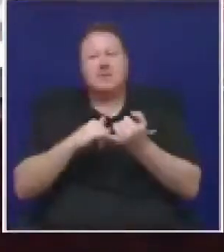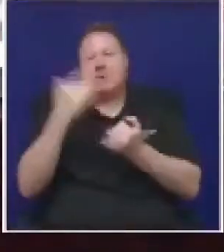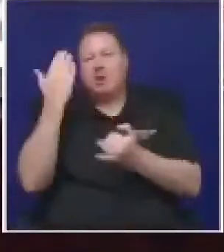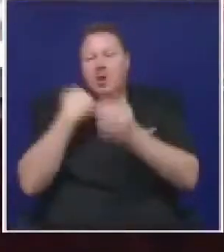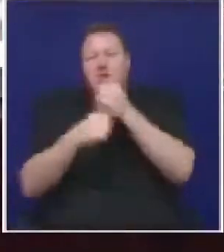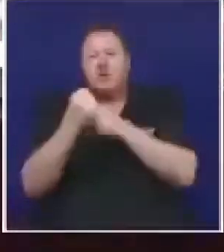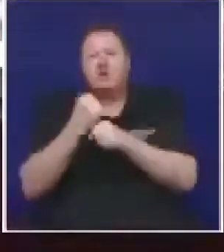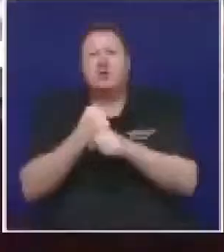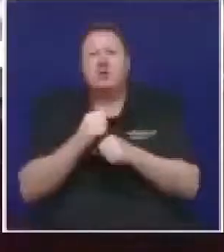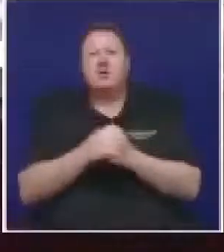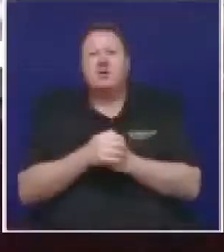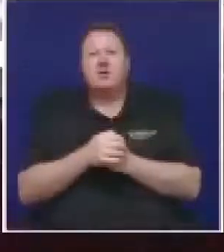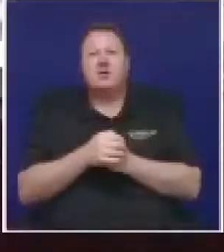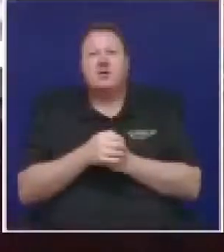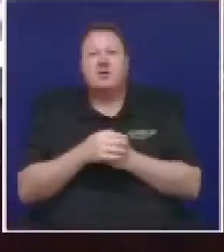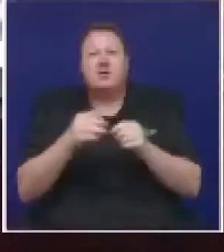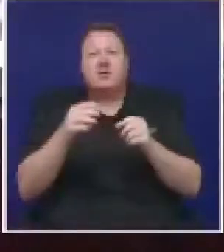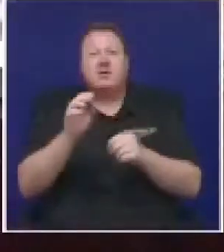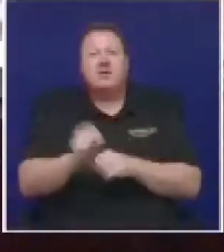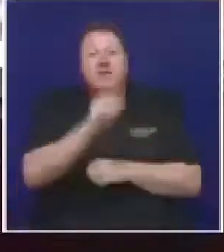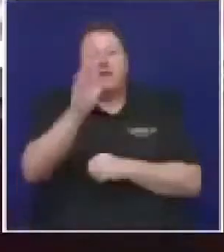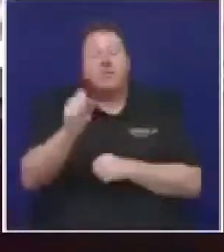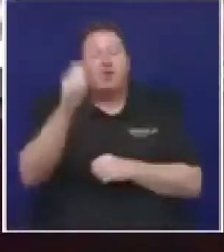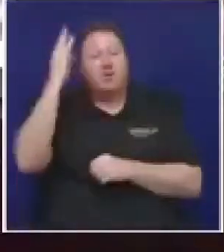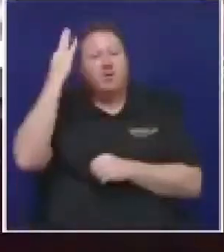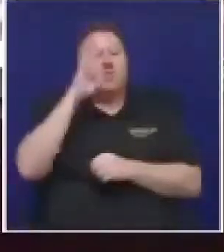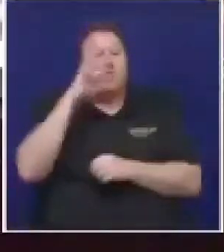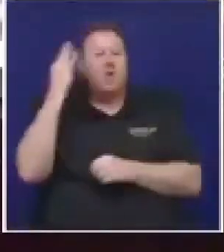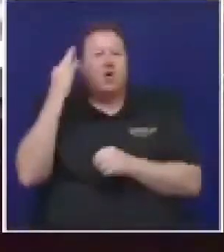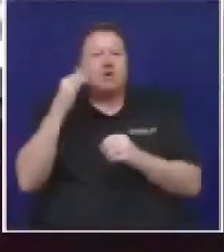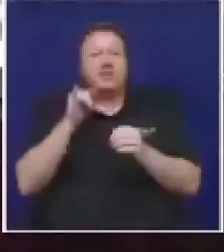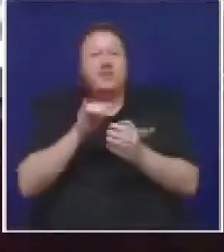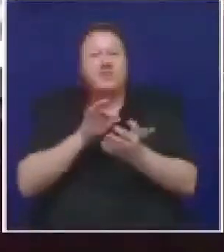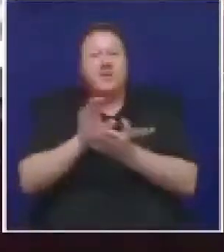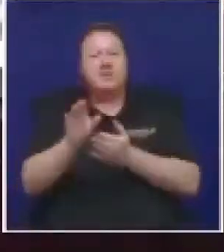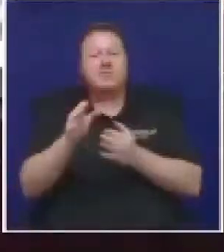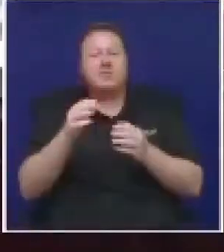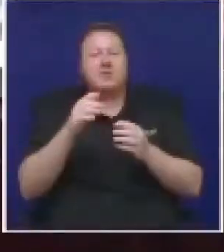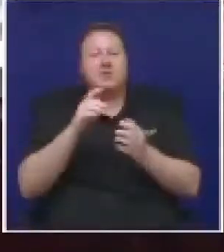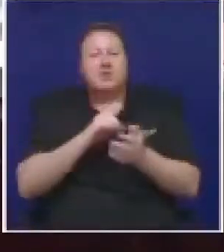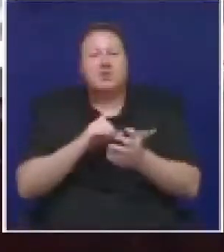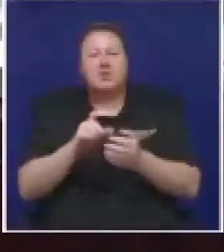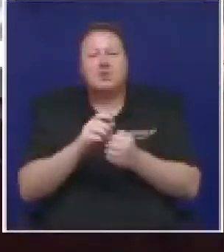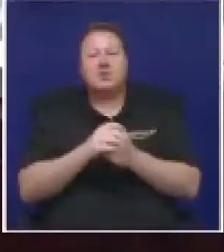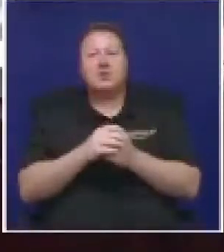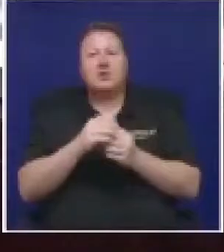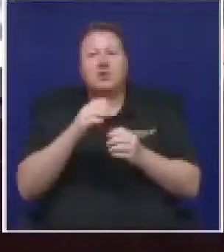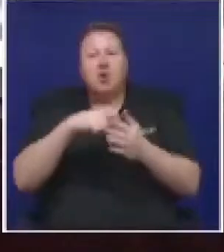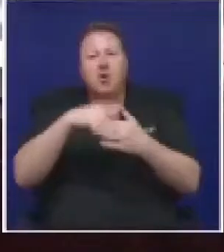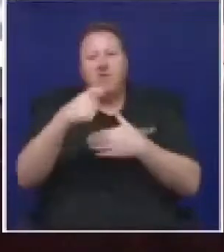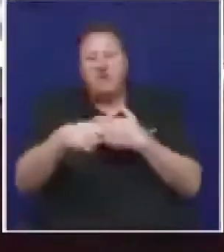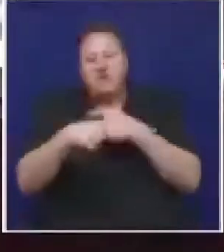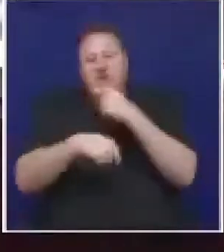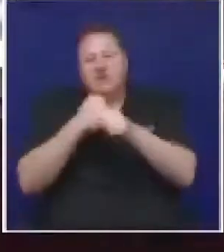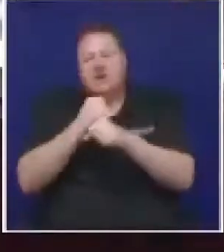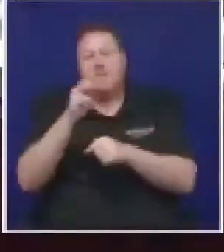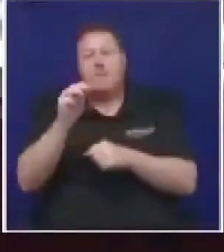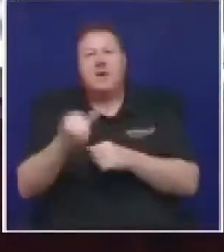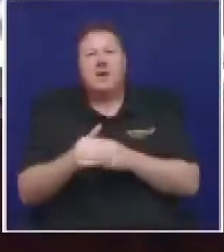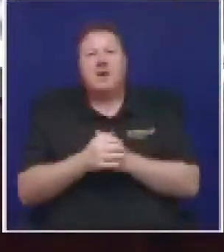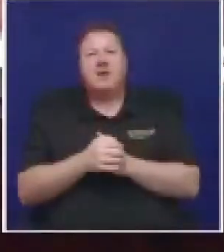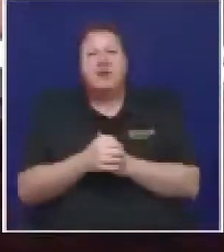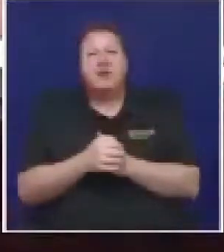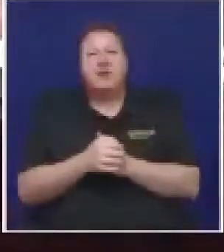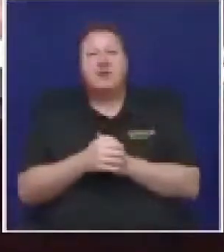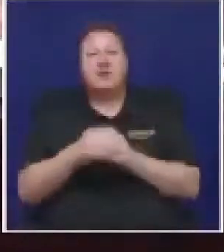South Africa-France Investment Conference, which took place in May this year, we have been able to boost our trade and